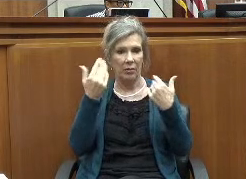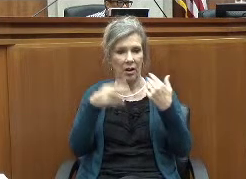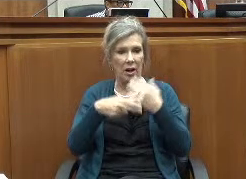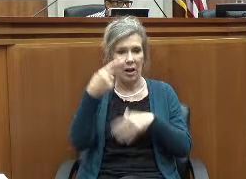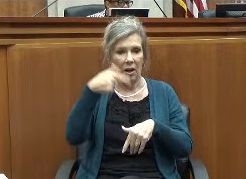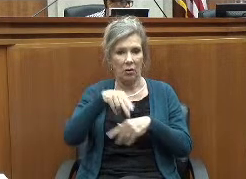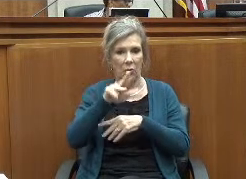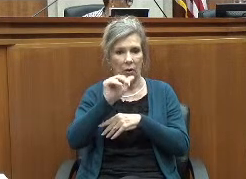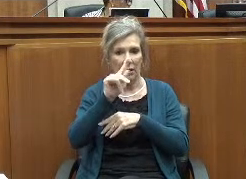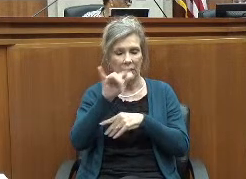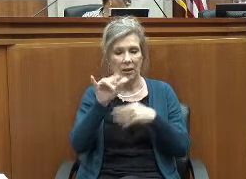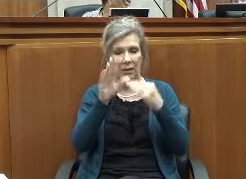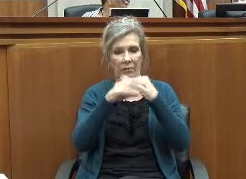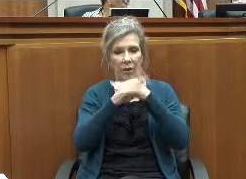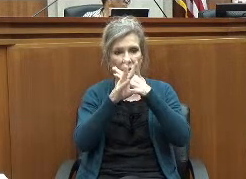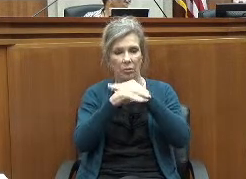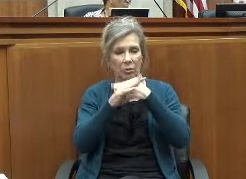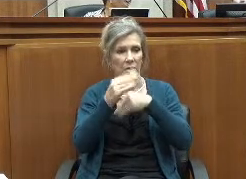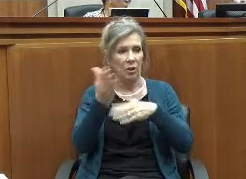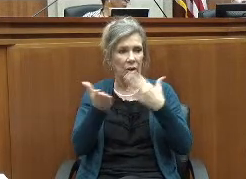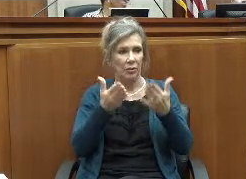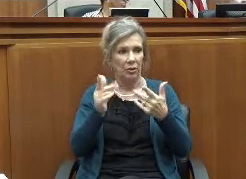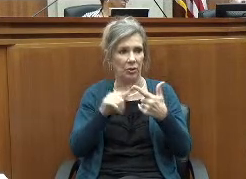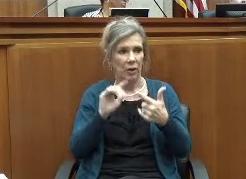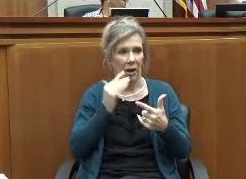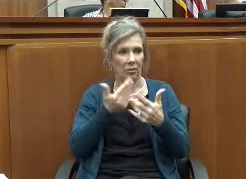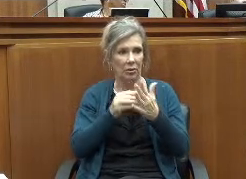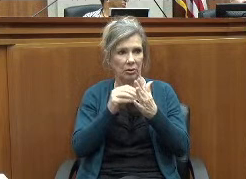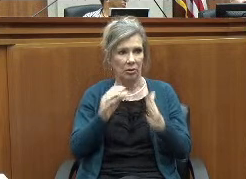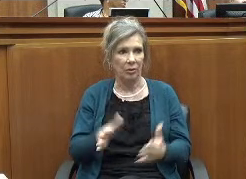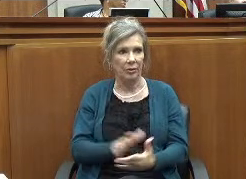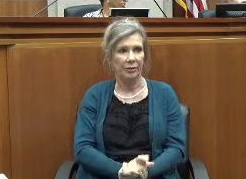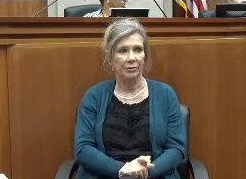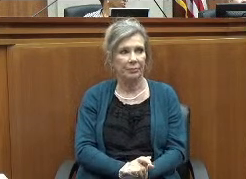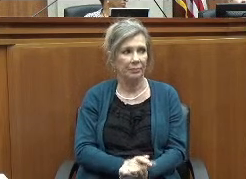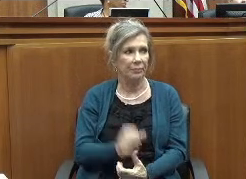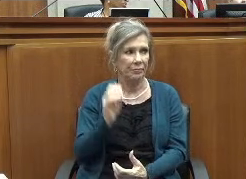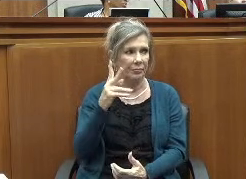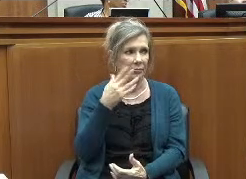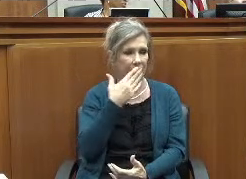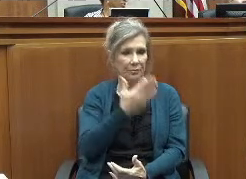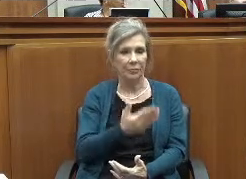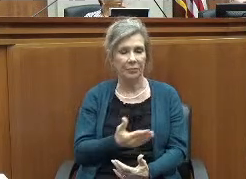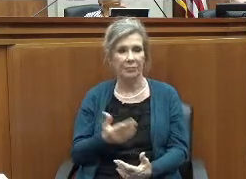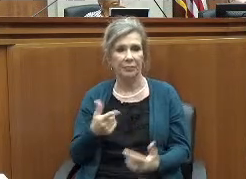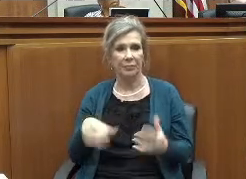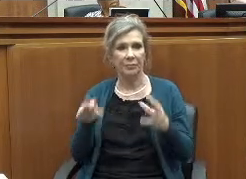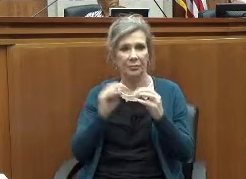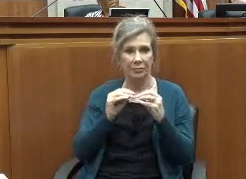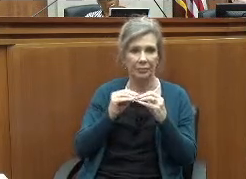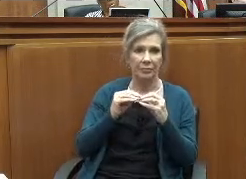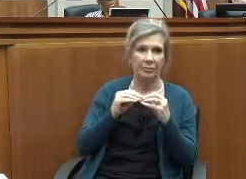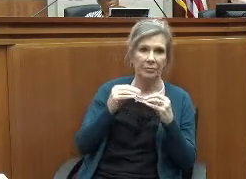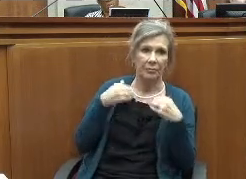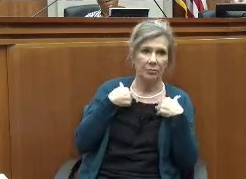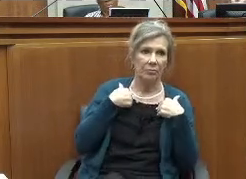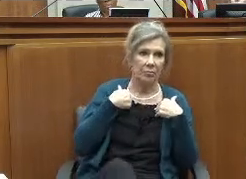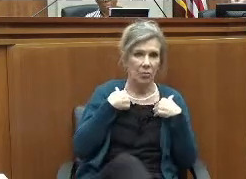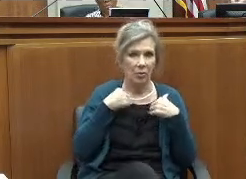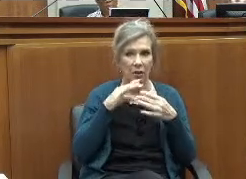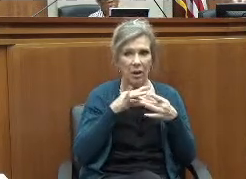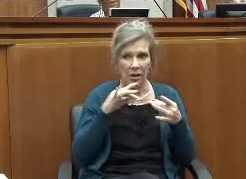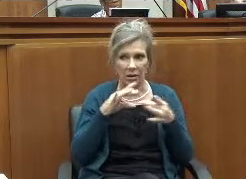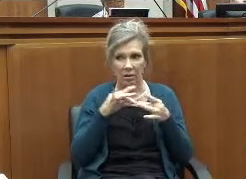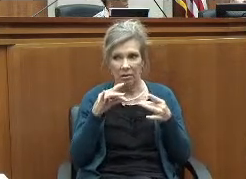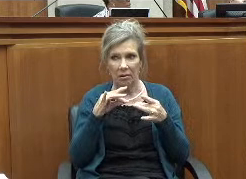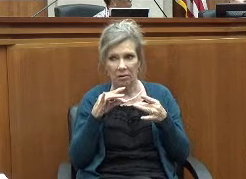and families. Thank you, sir. Mr. Day, any further comments? Members?